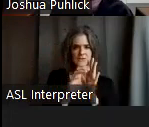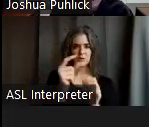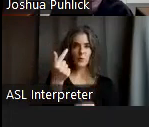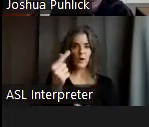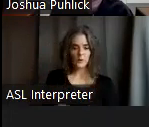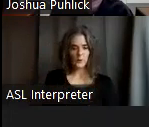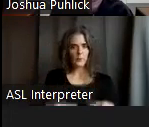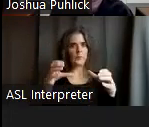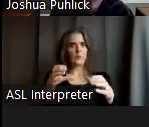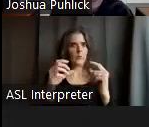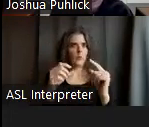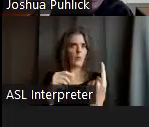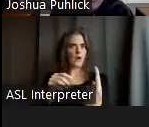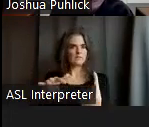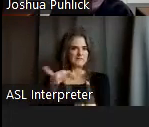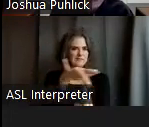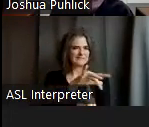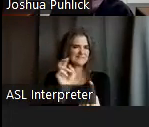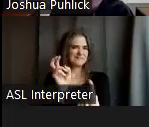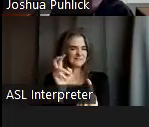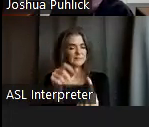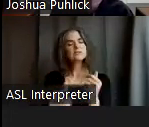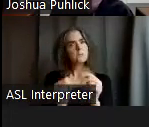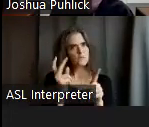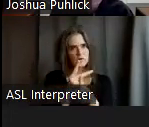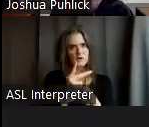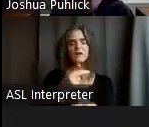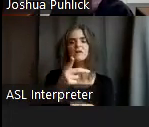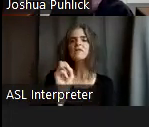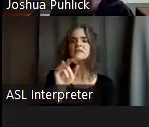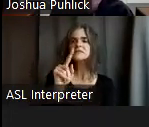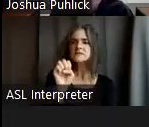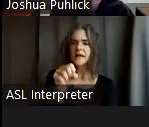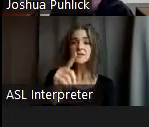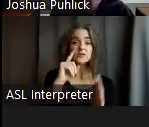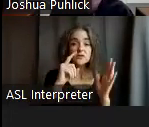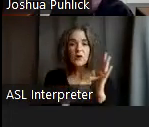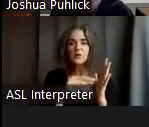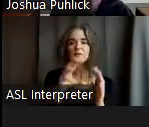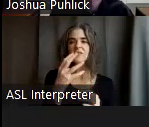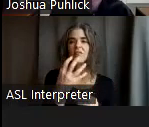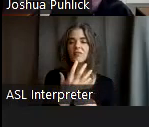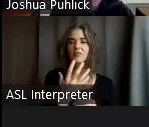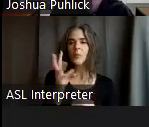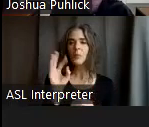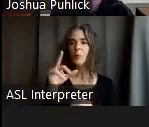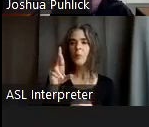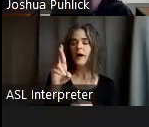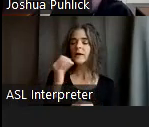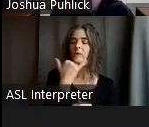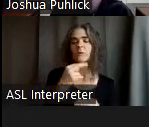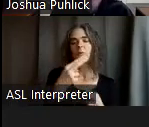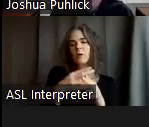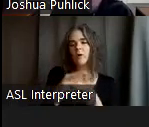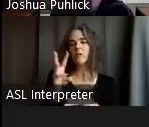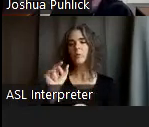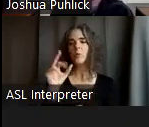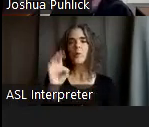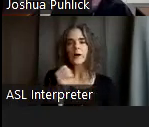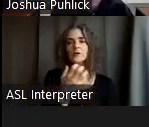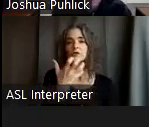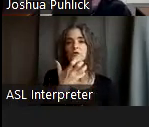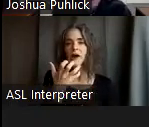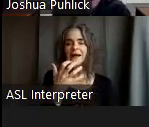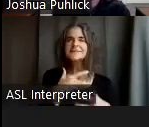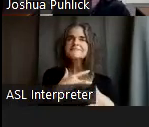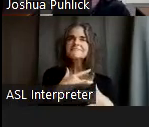it's a very productive site. You see that lush wiregrass community, which is characteristic of